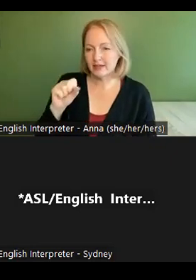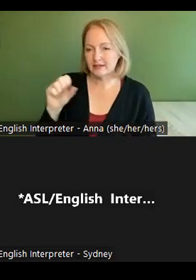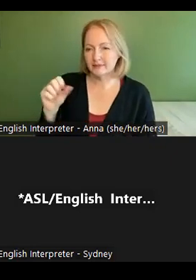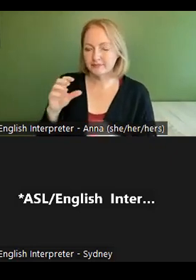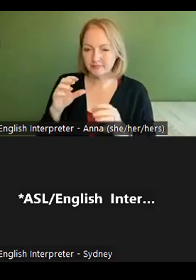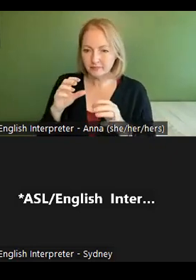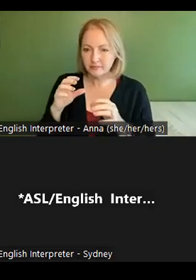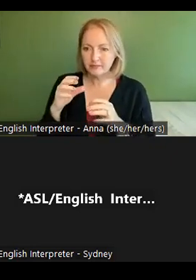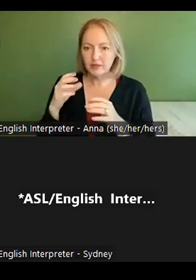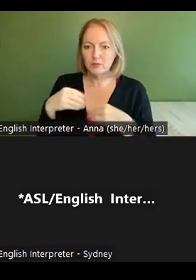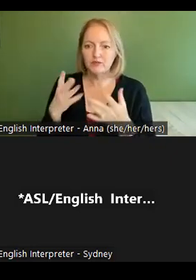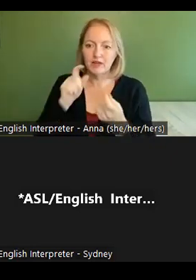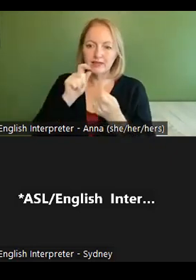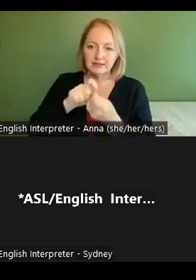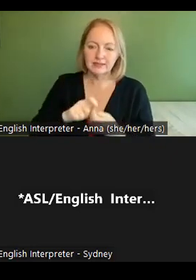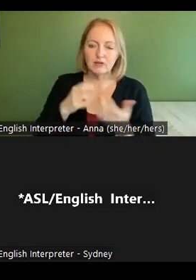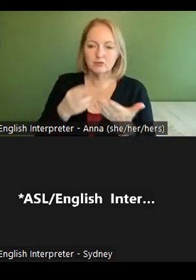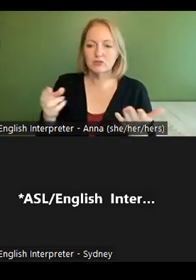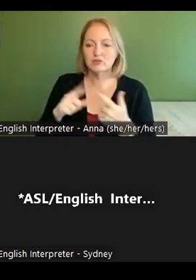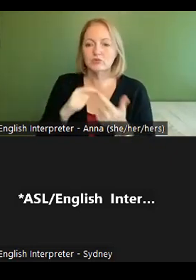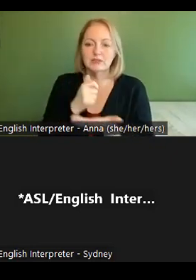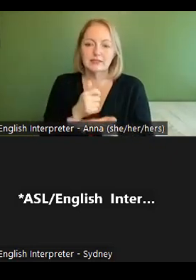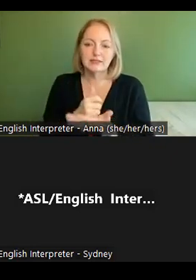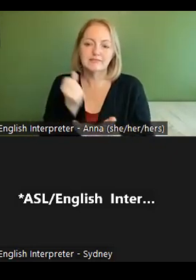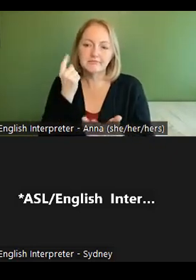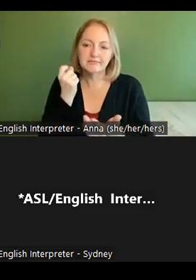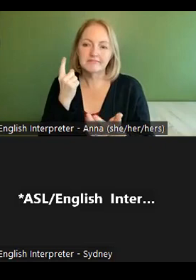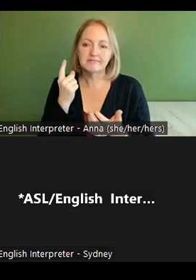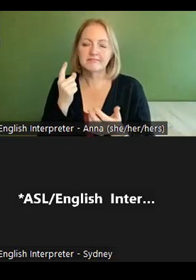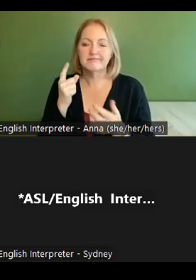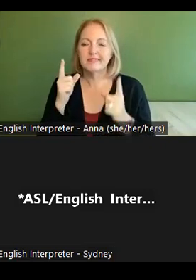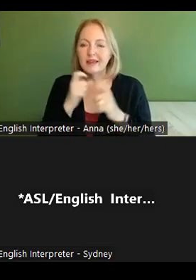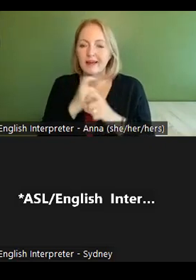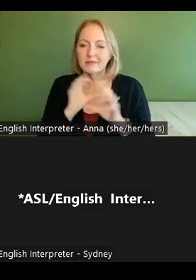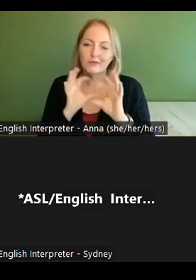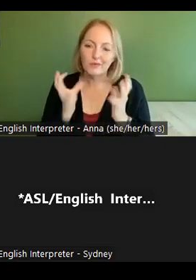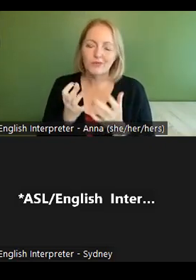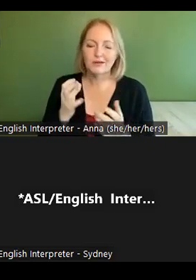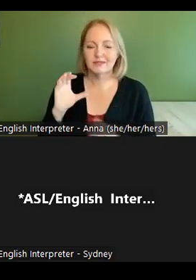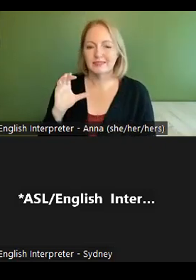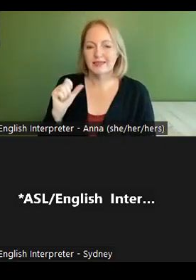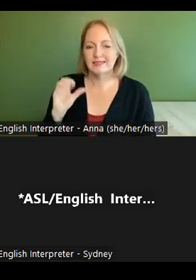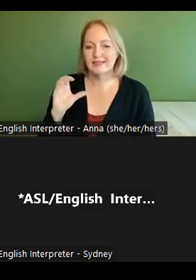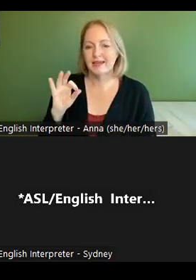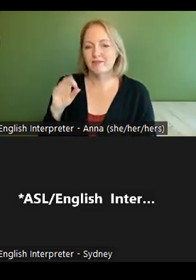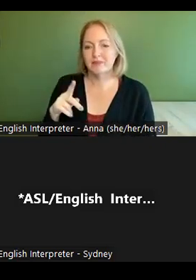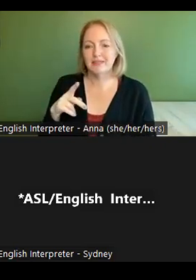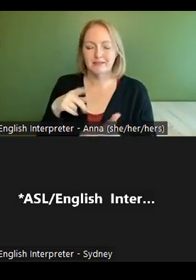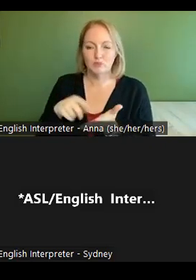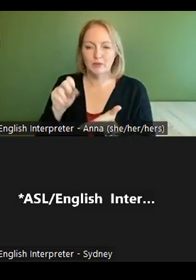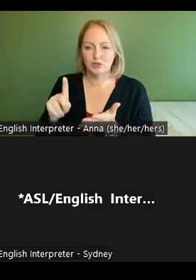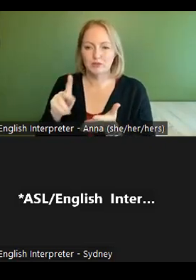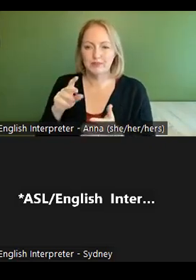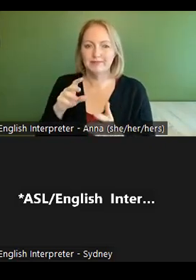with current and detailed resources to assist in understanding the complex world of CACFP reimbursement claims.